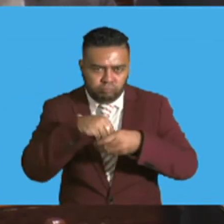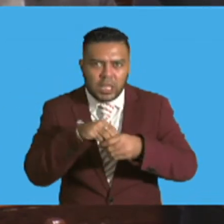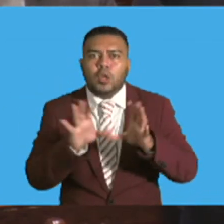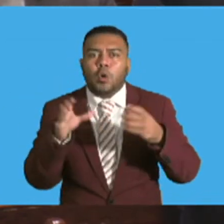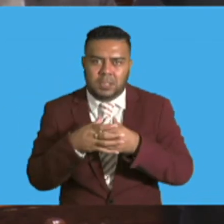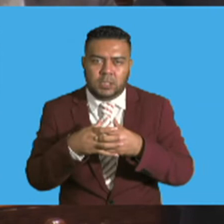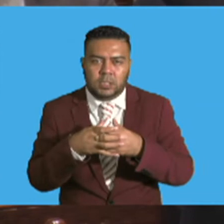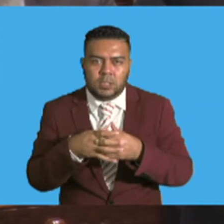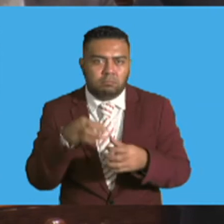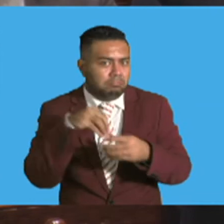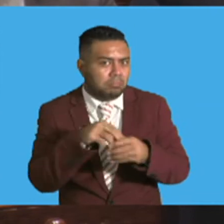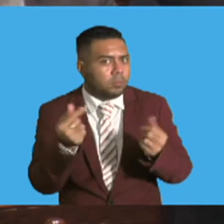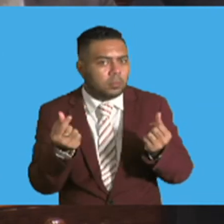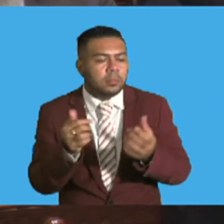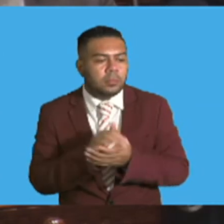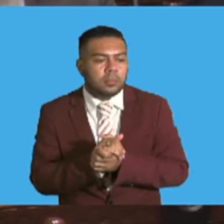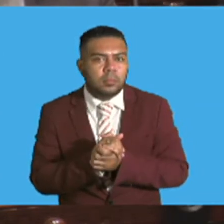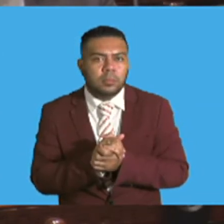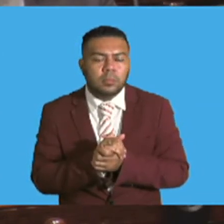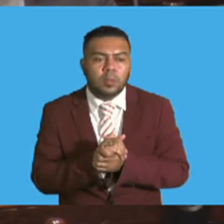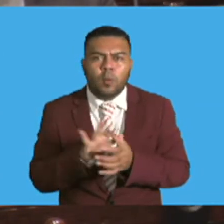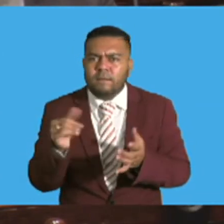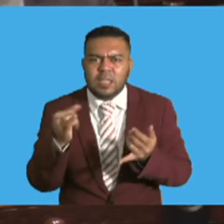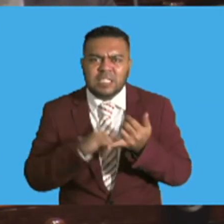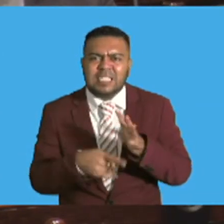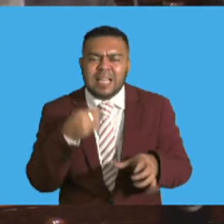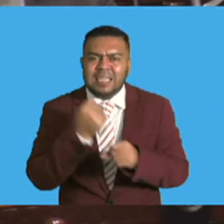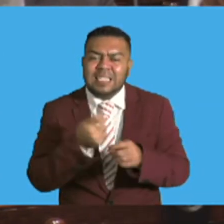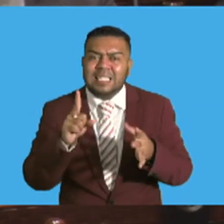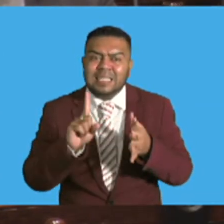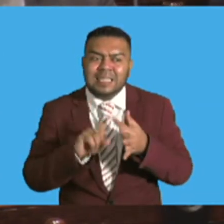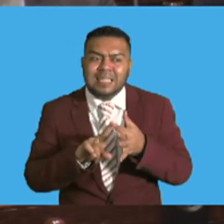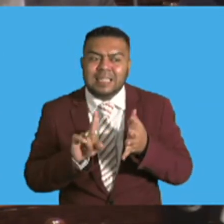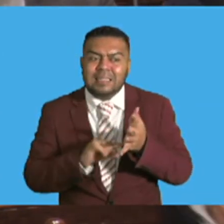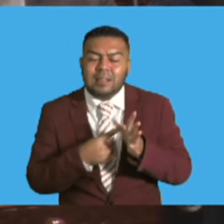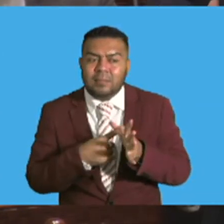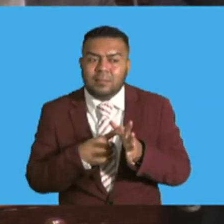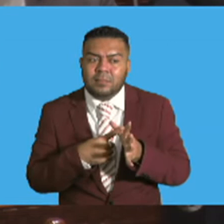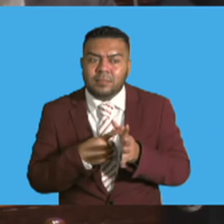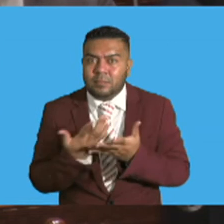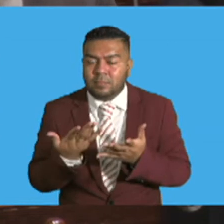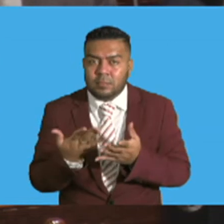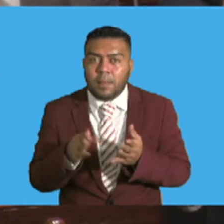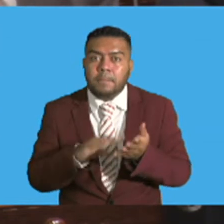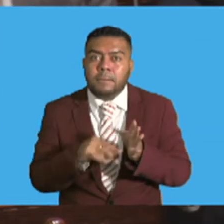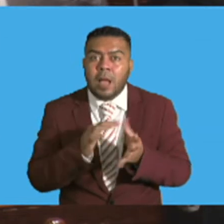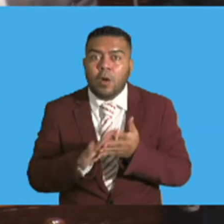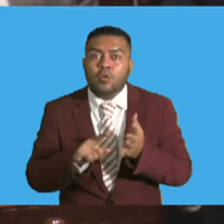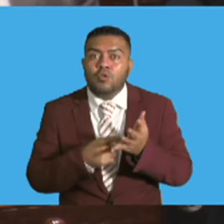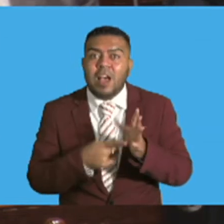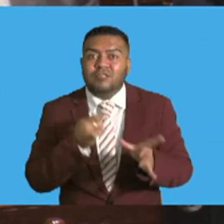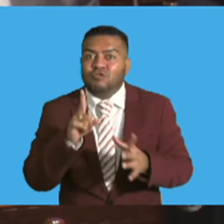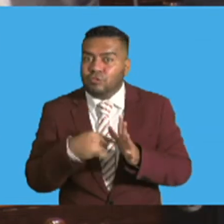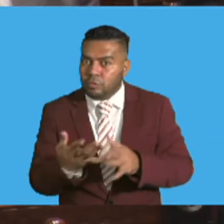committee. We have also Sangeeta Maharaj, those of you who've been to the Eden restaurant. This is a group, another clientele of